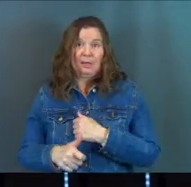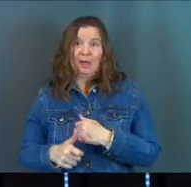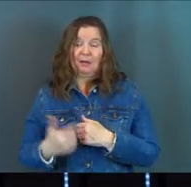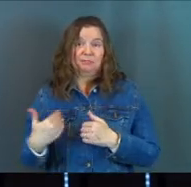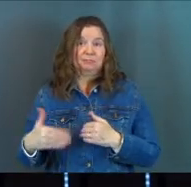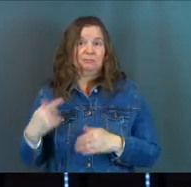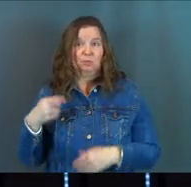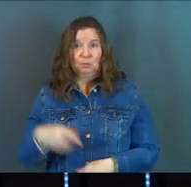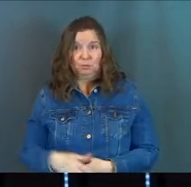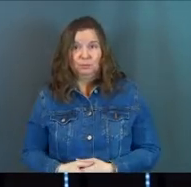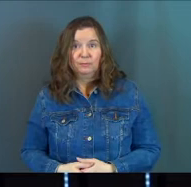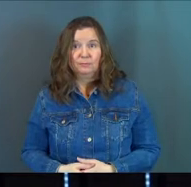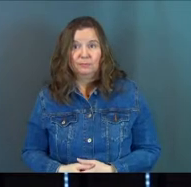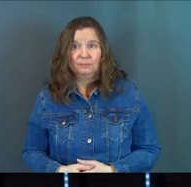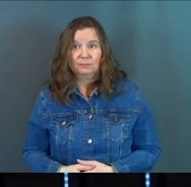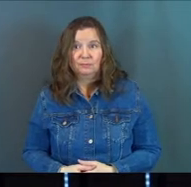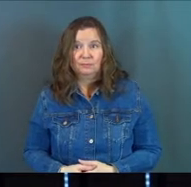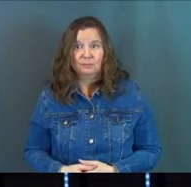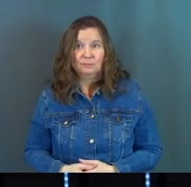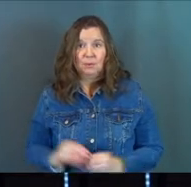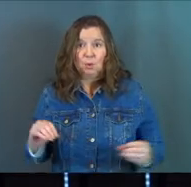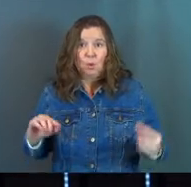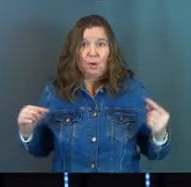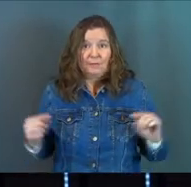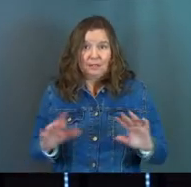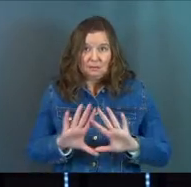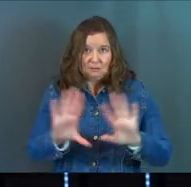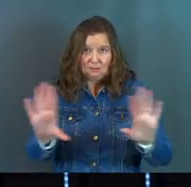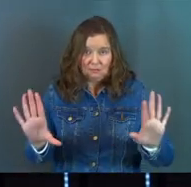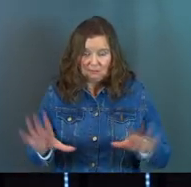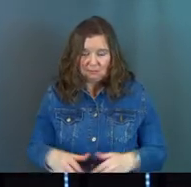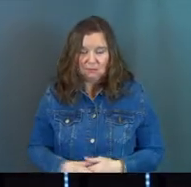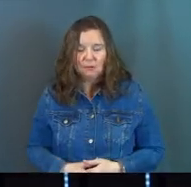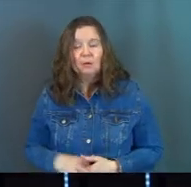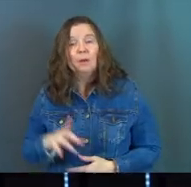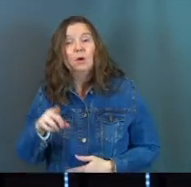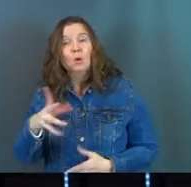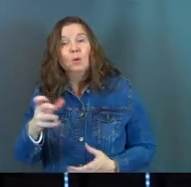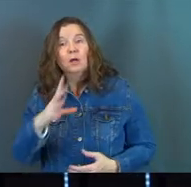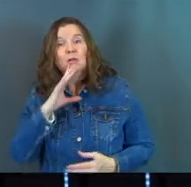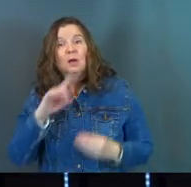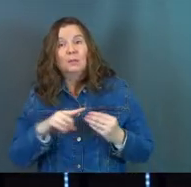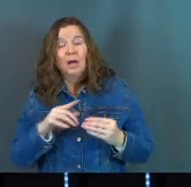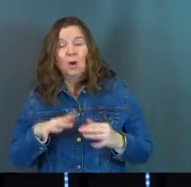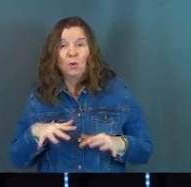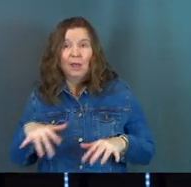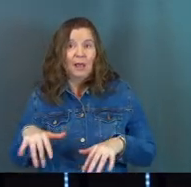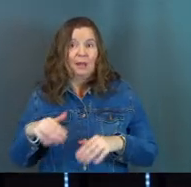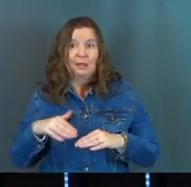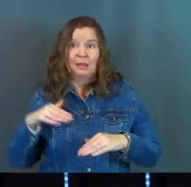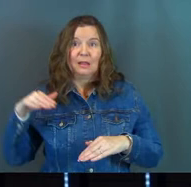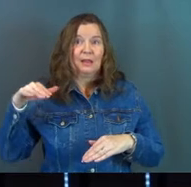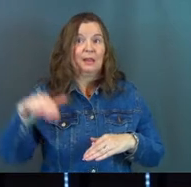you. No offense intended. But you want to talk about a leap of